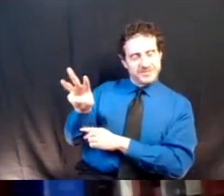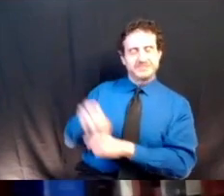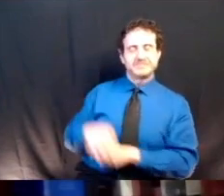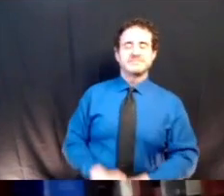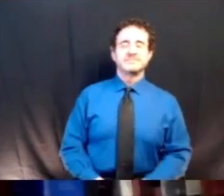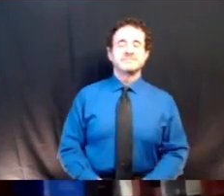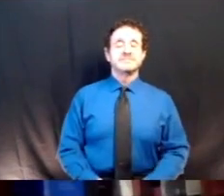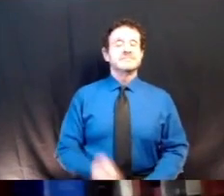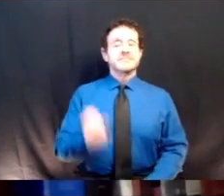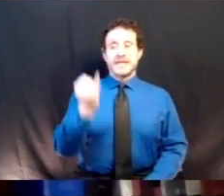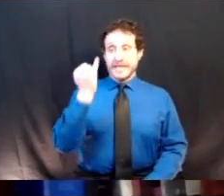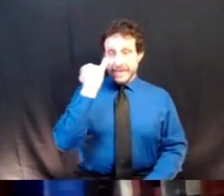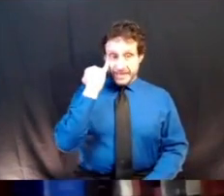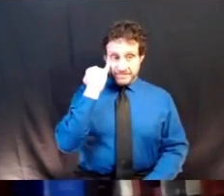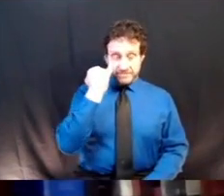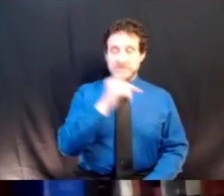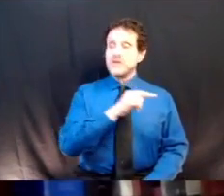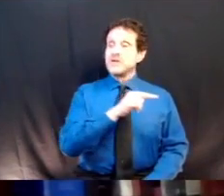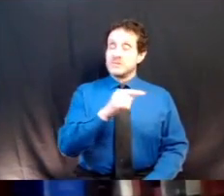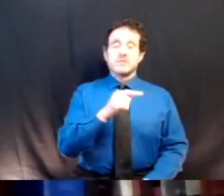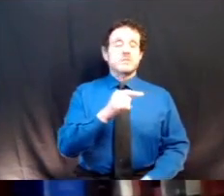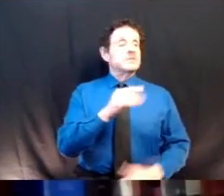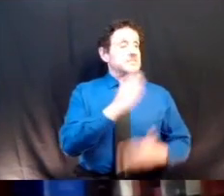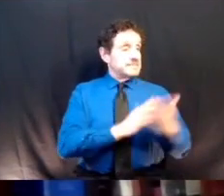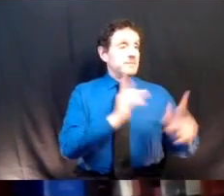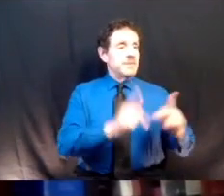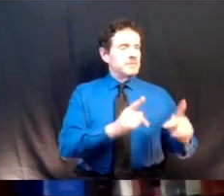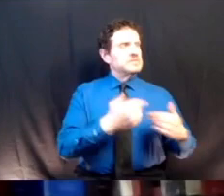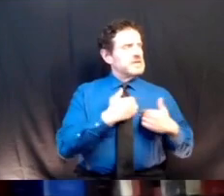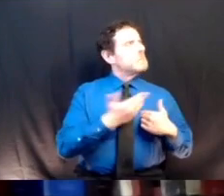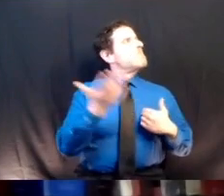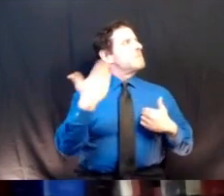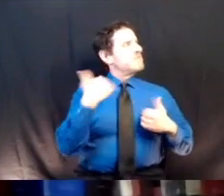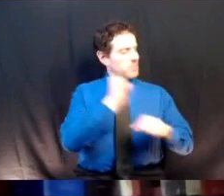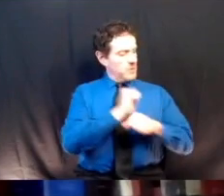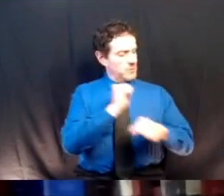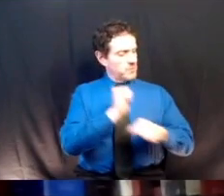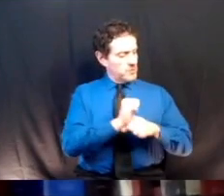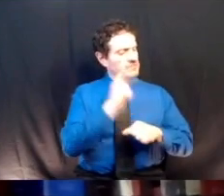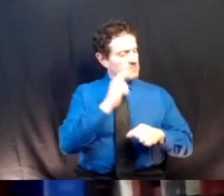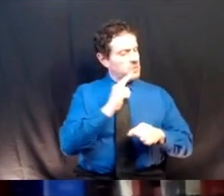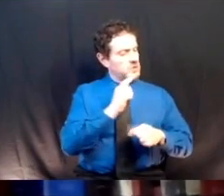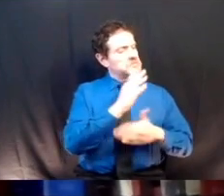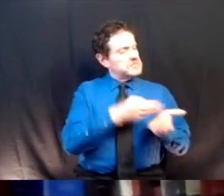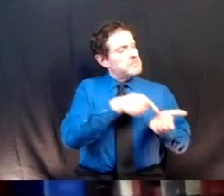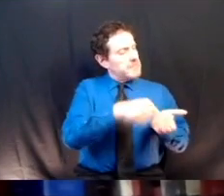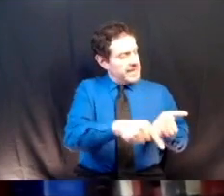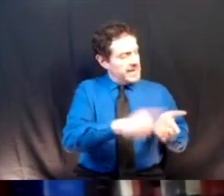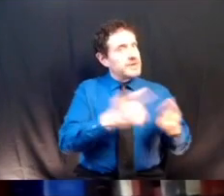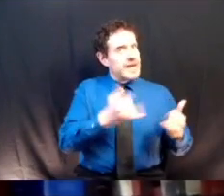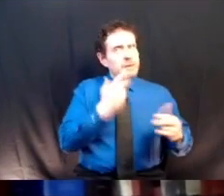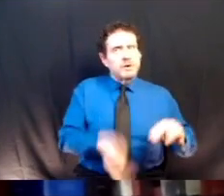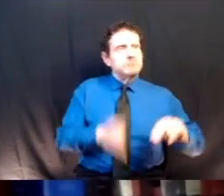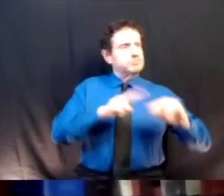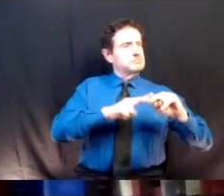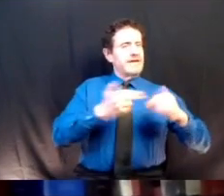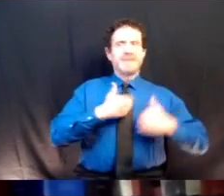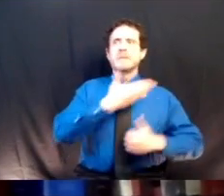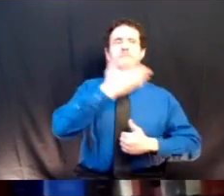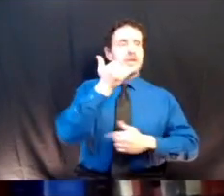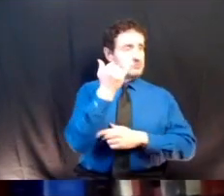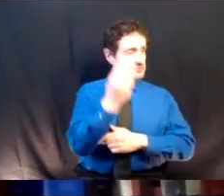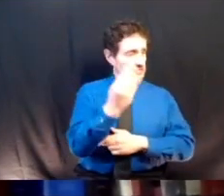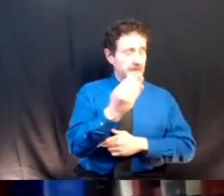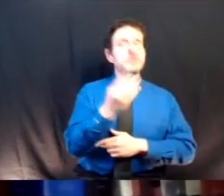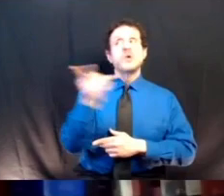upgrade their pay scale from their last job, we're increasing access to skills-based training programs by